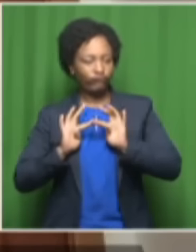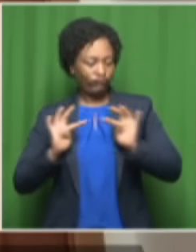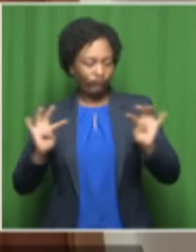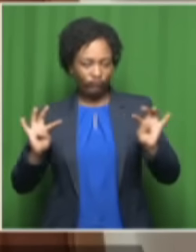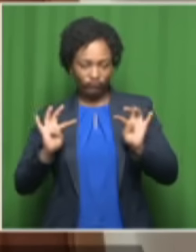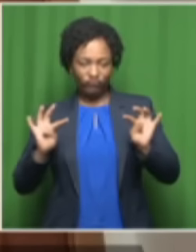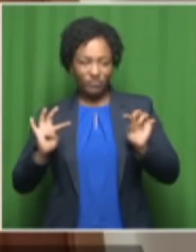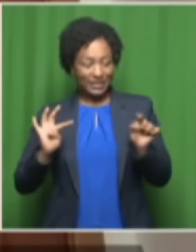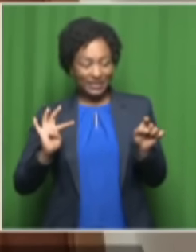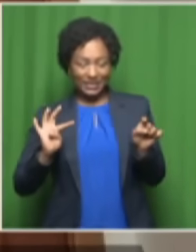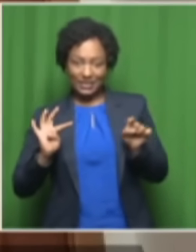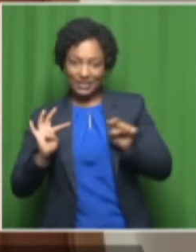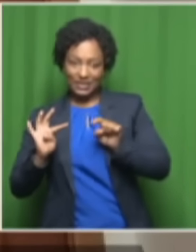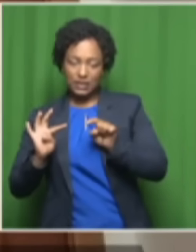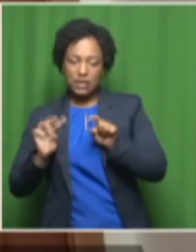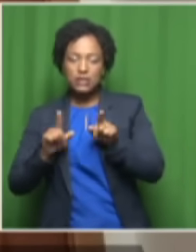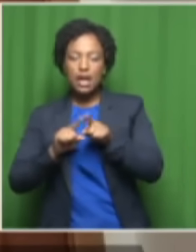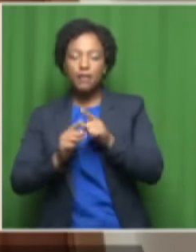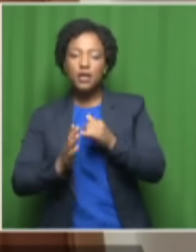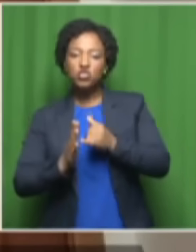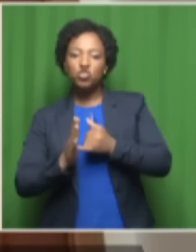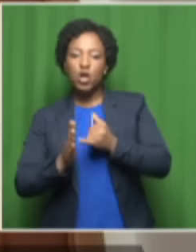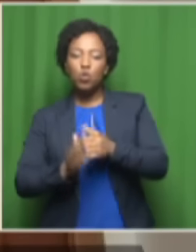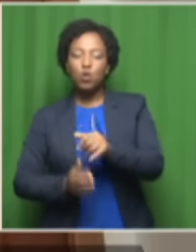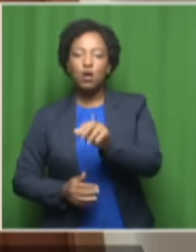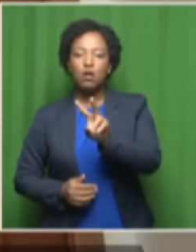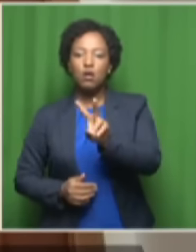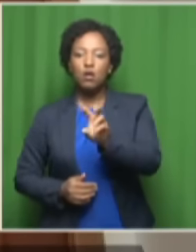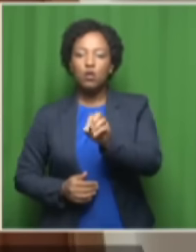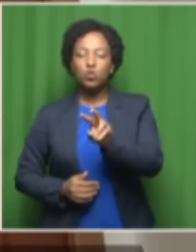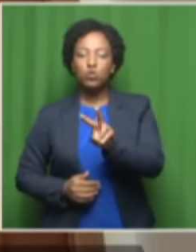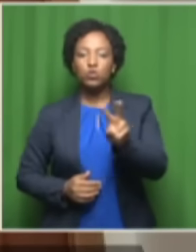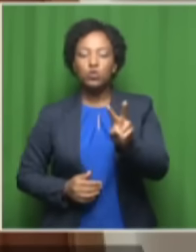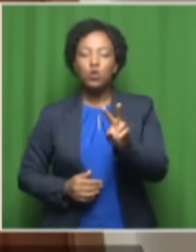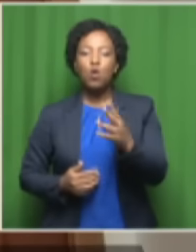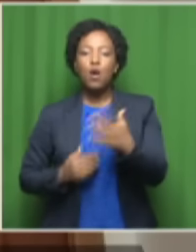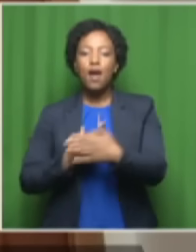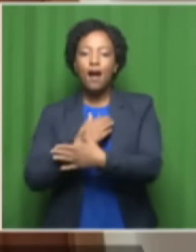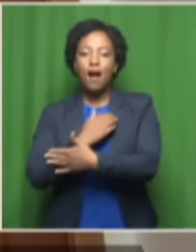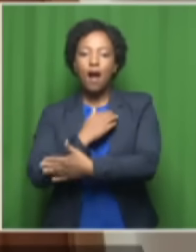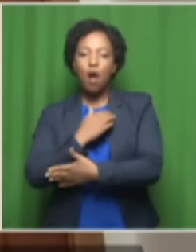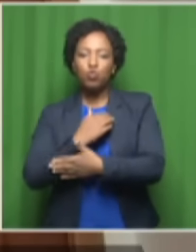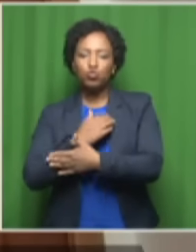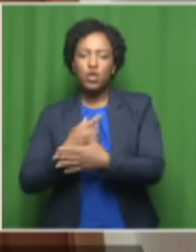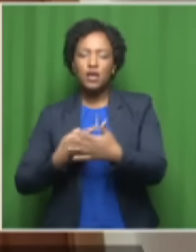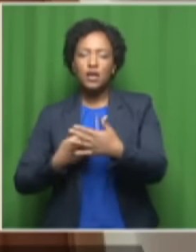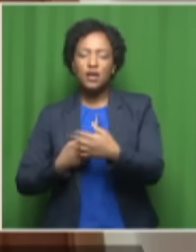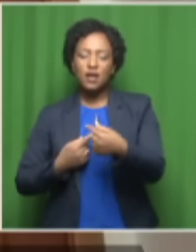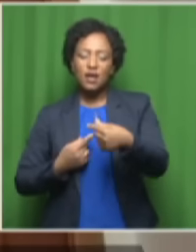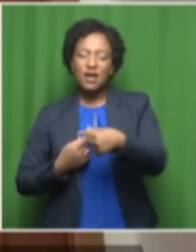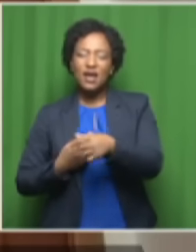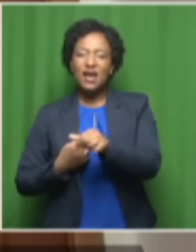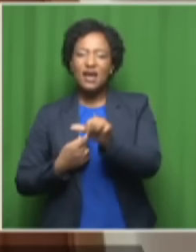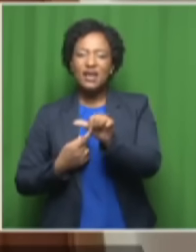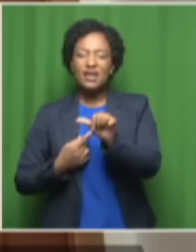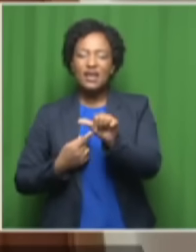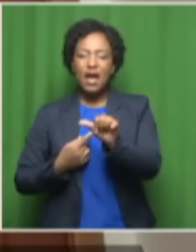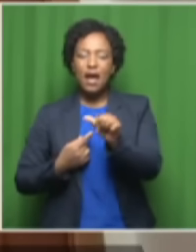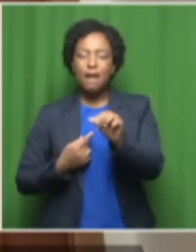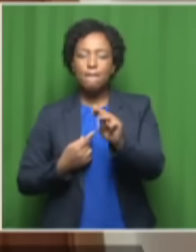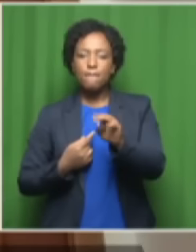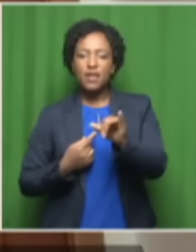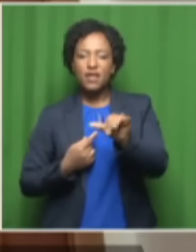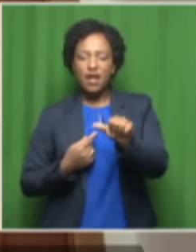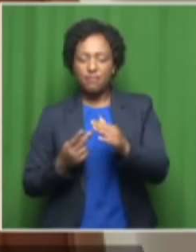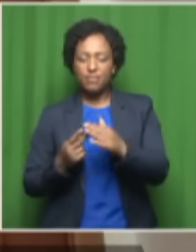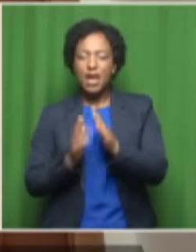made the decision in January of 2020 on the Gambia versus Myanmar to implement provisional measures, to